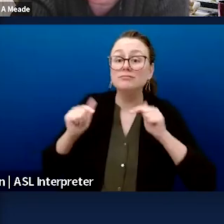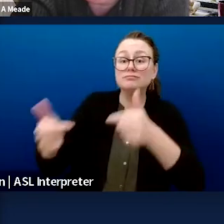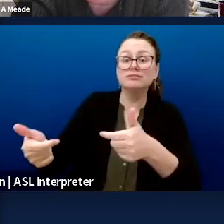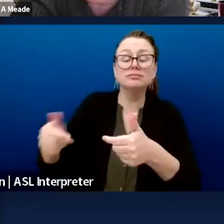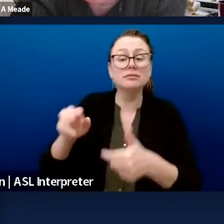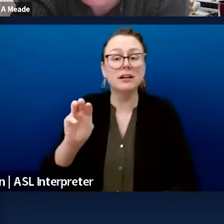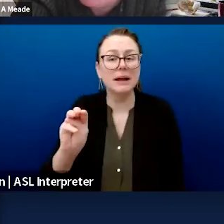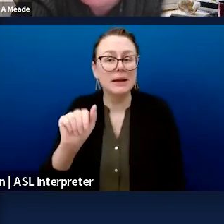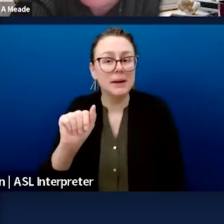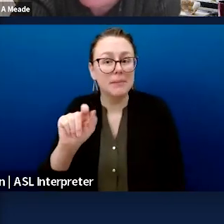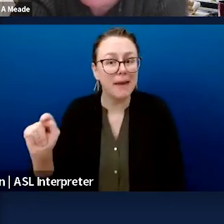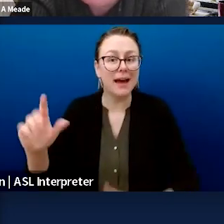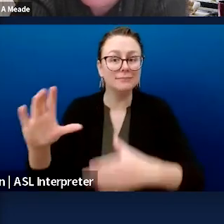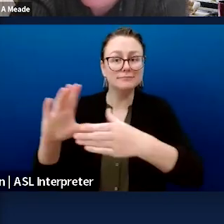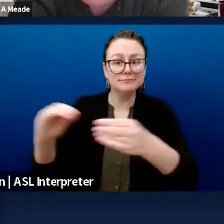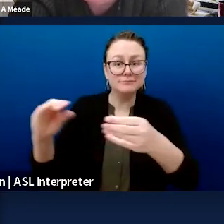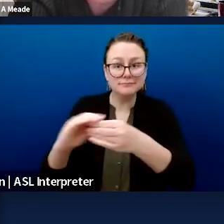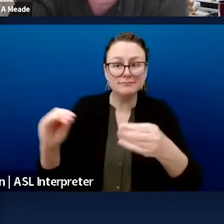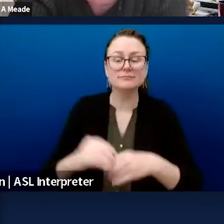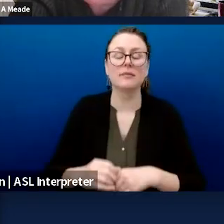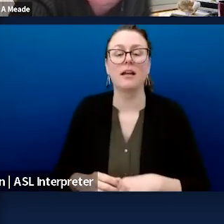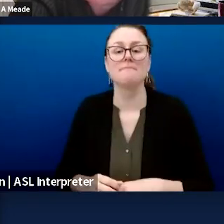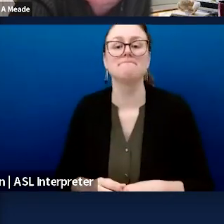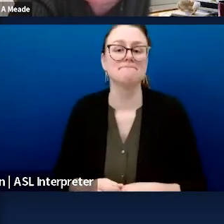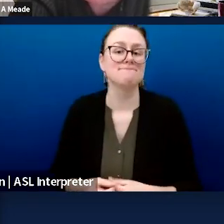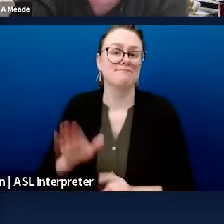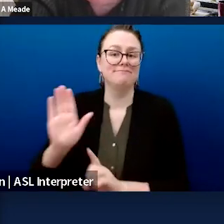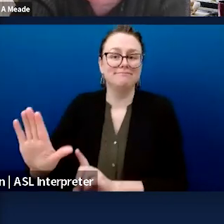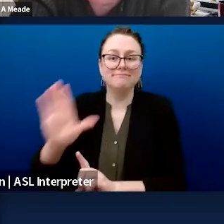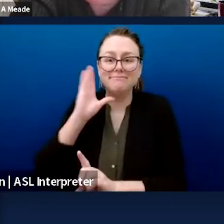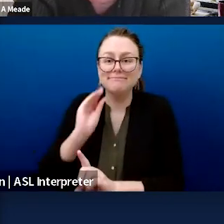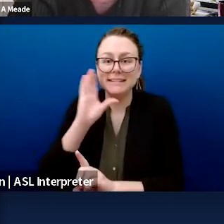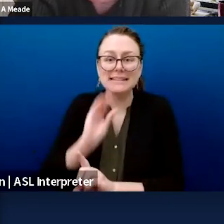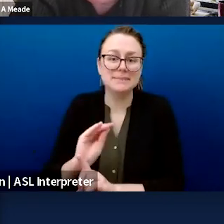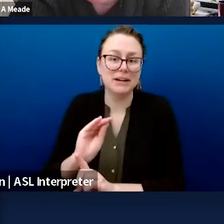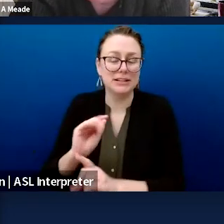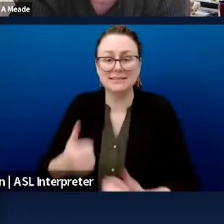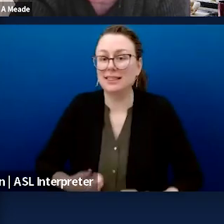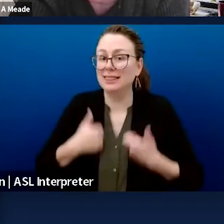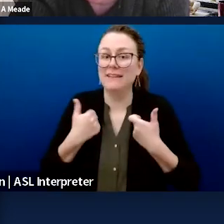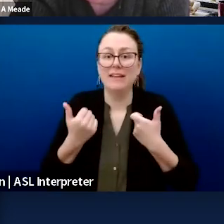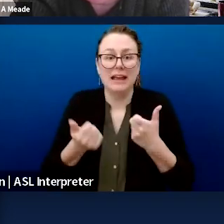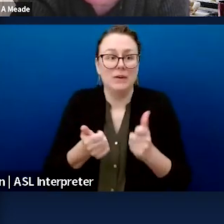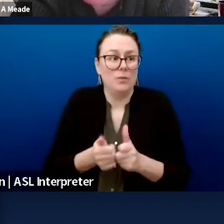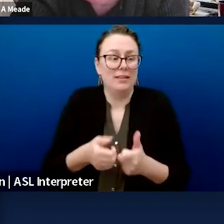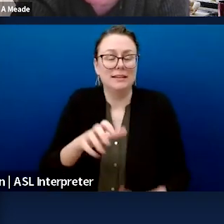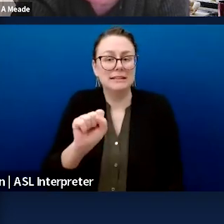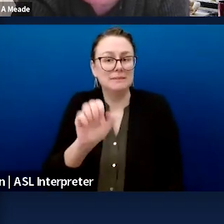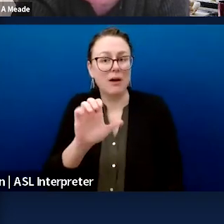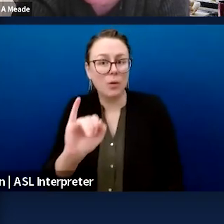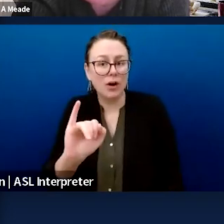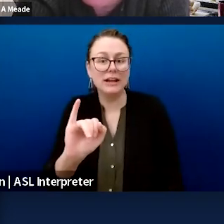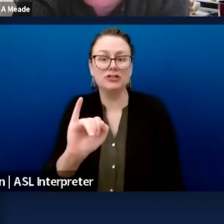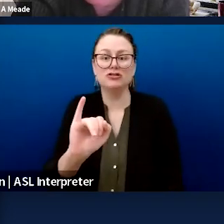to tell you about his story and his experience in living with spinal cord injury